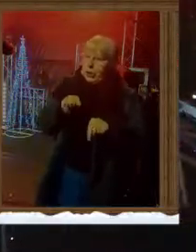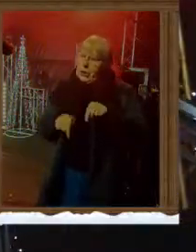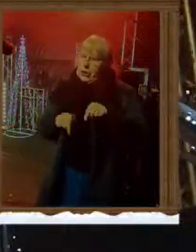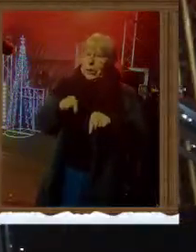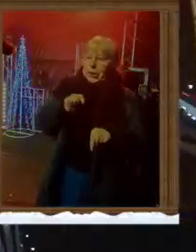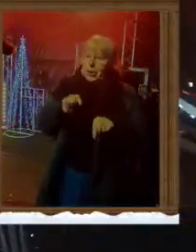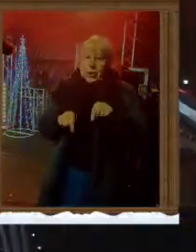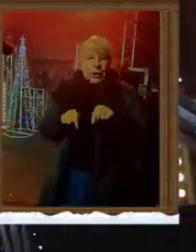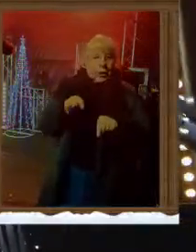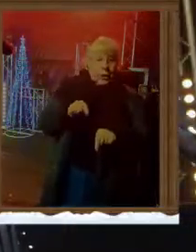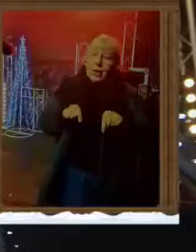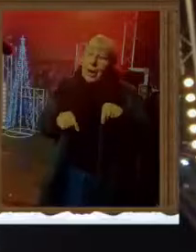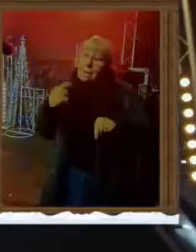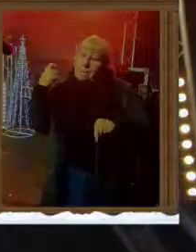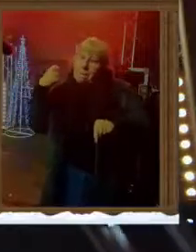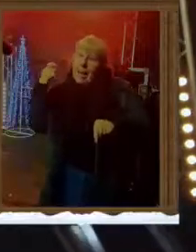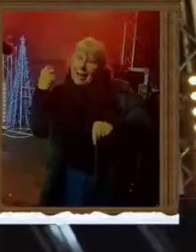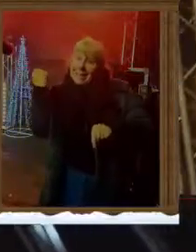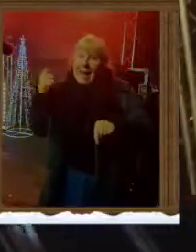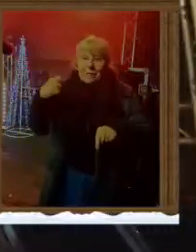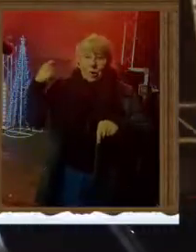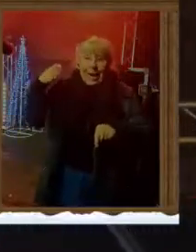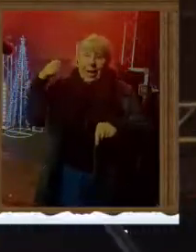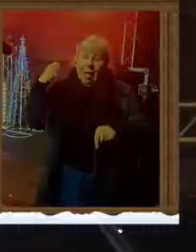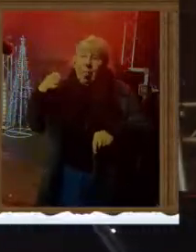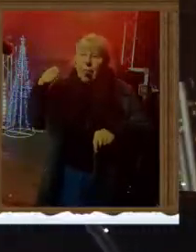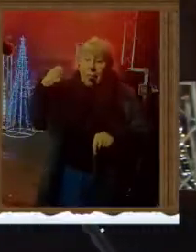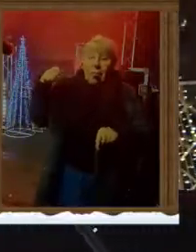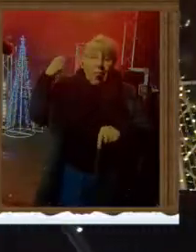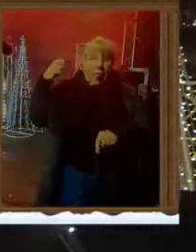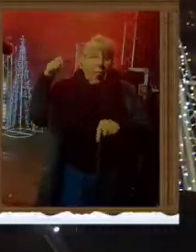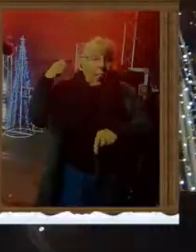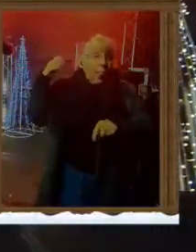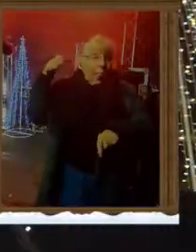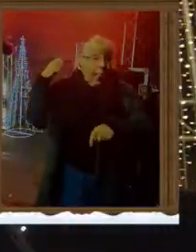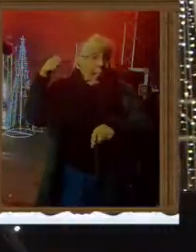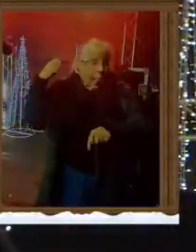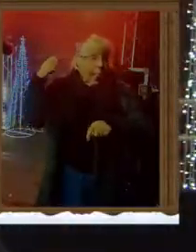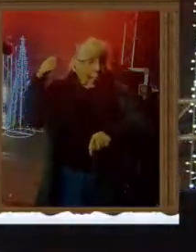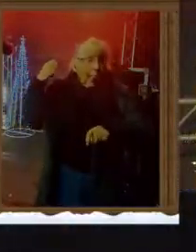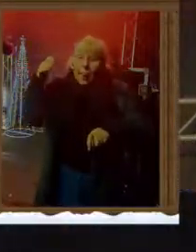you've got any bells, jingle them. Let's go.